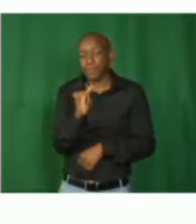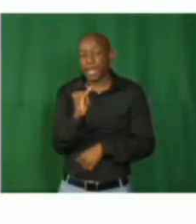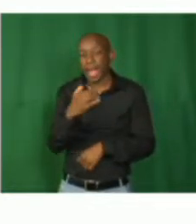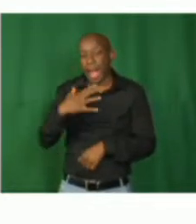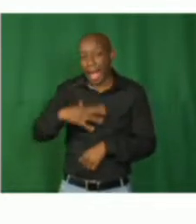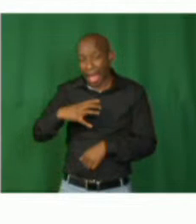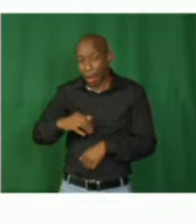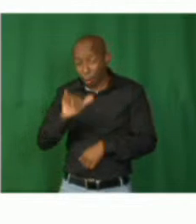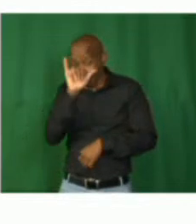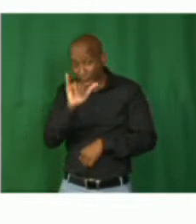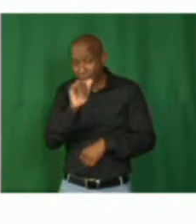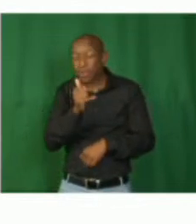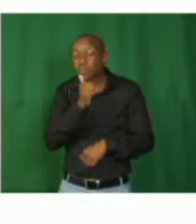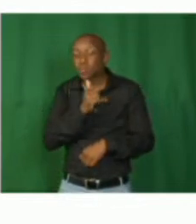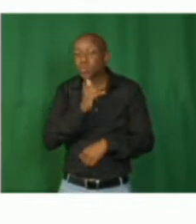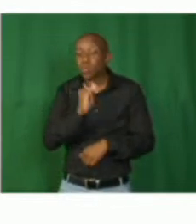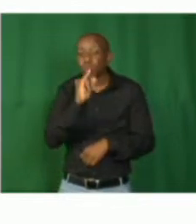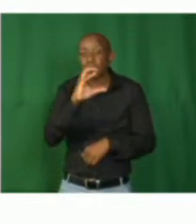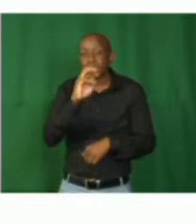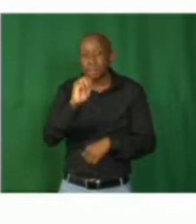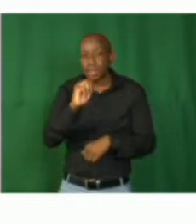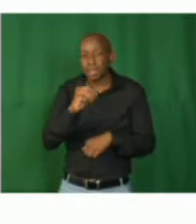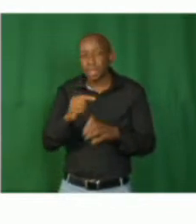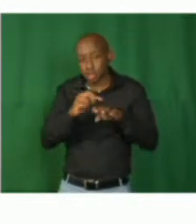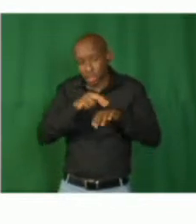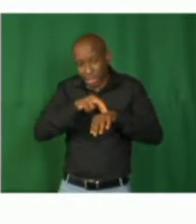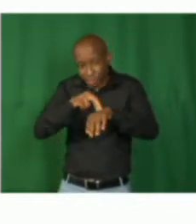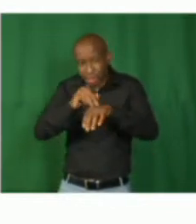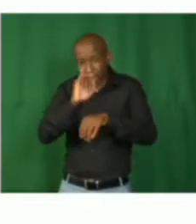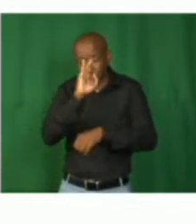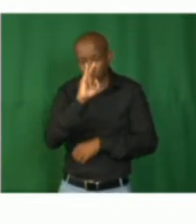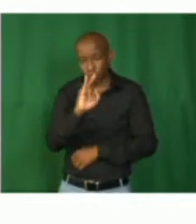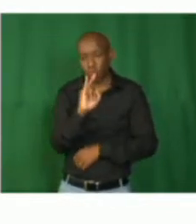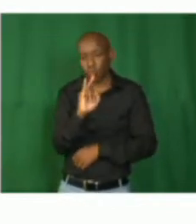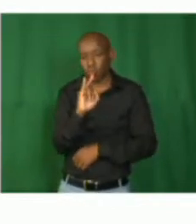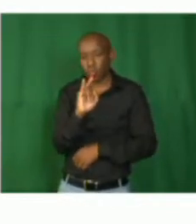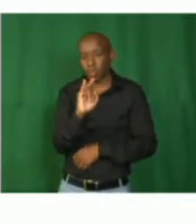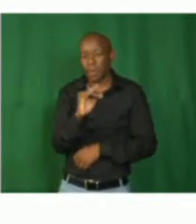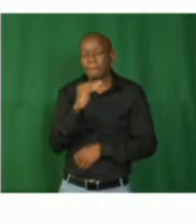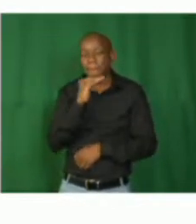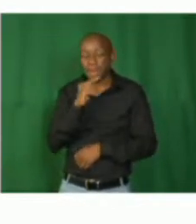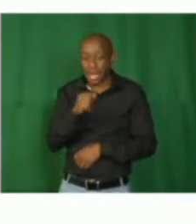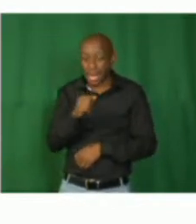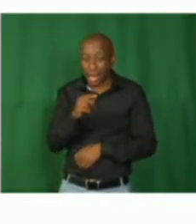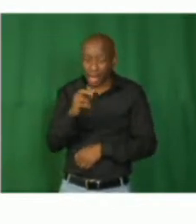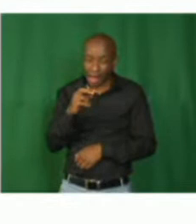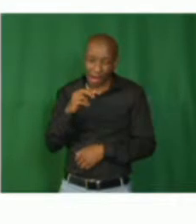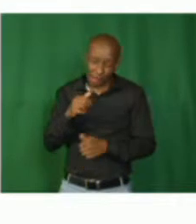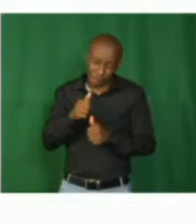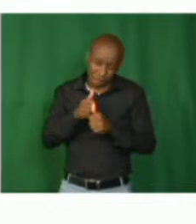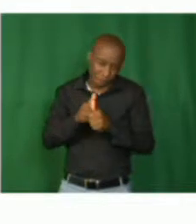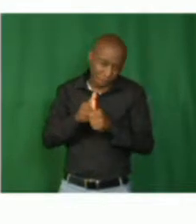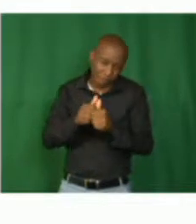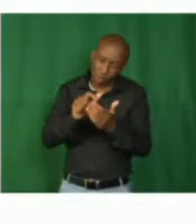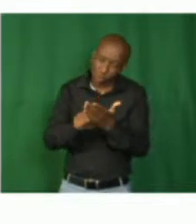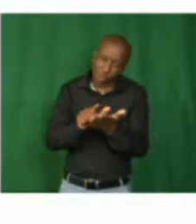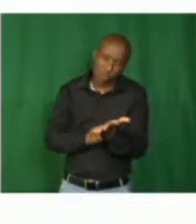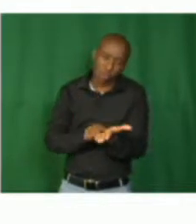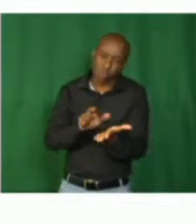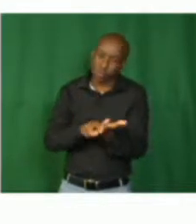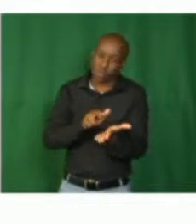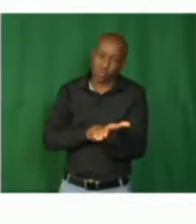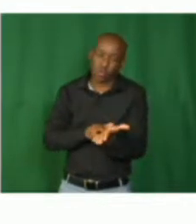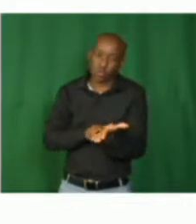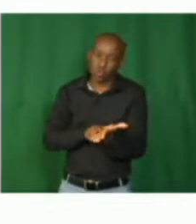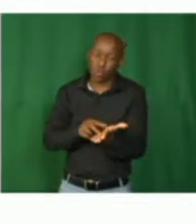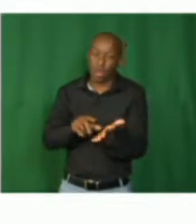2 units in the y-axis. So it's very, very important to adhere to these instructions sometimes, because you are also now guided